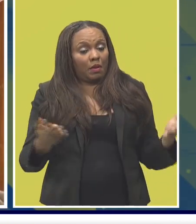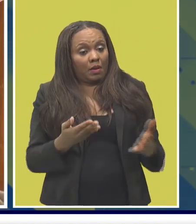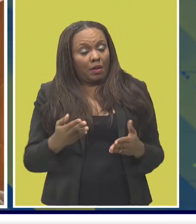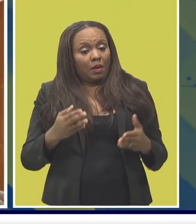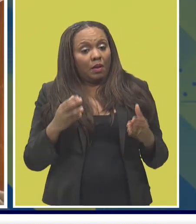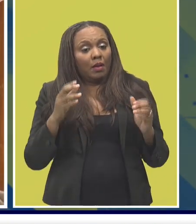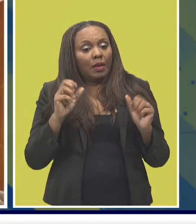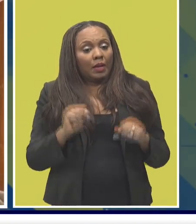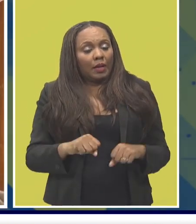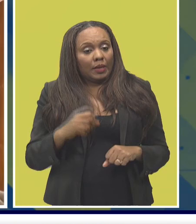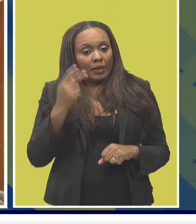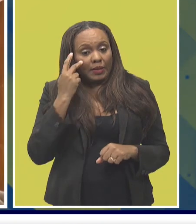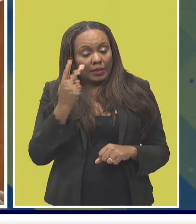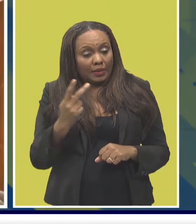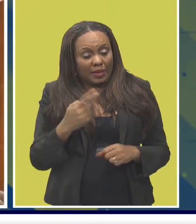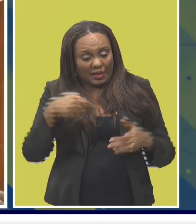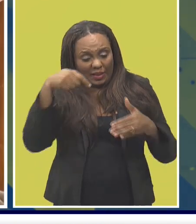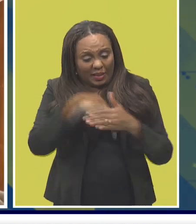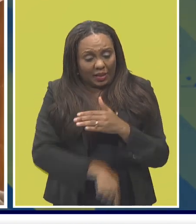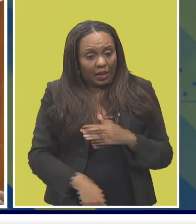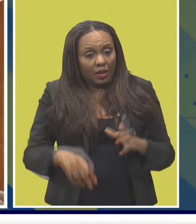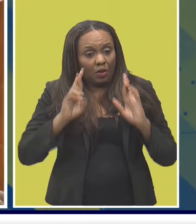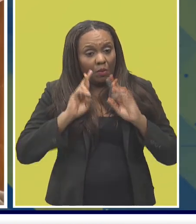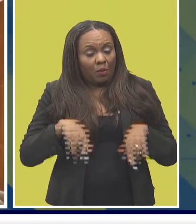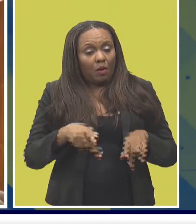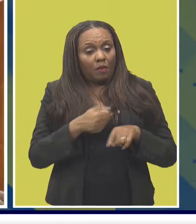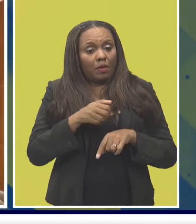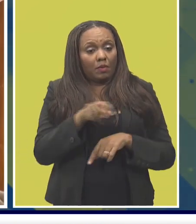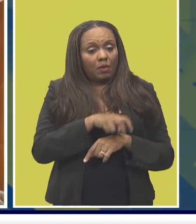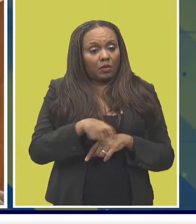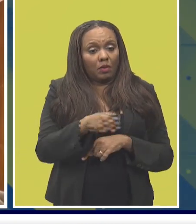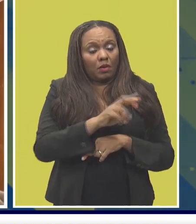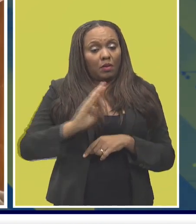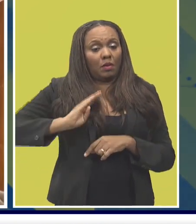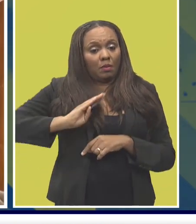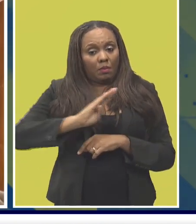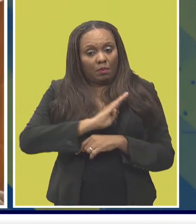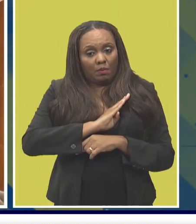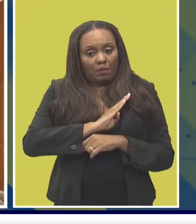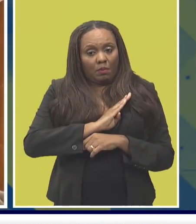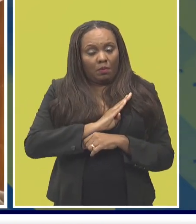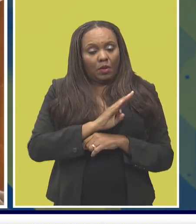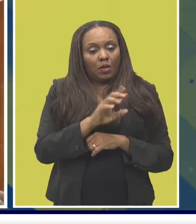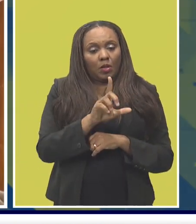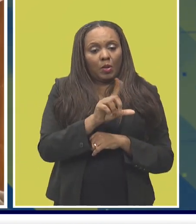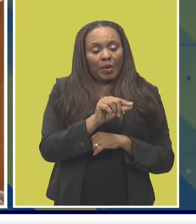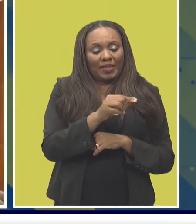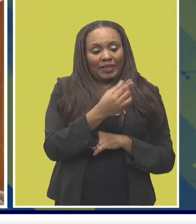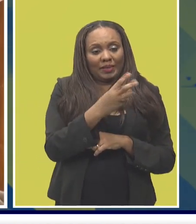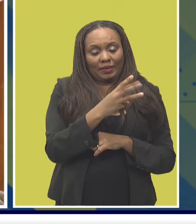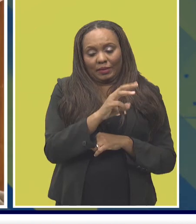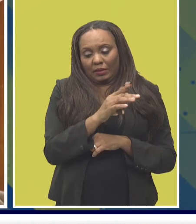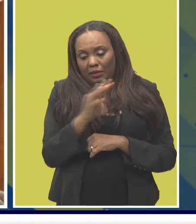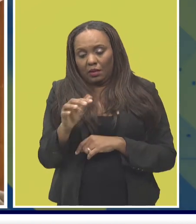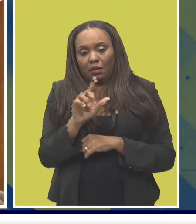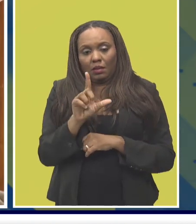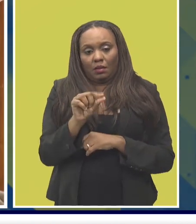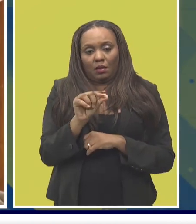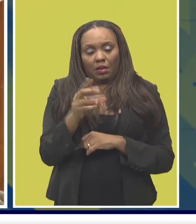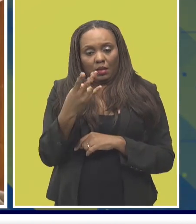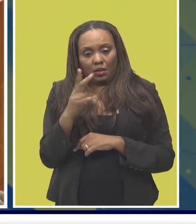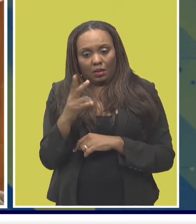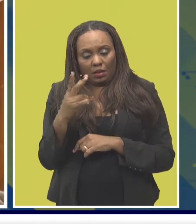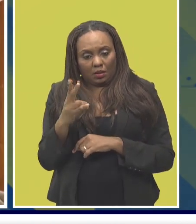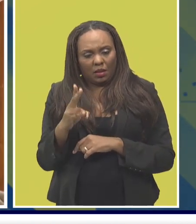most in-depth report here that I've seen from the Transport Board for the period May 2016 to 2017, the bus